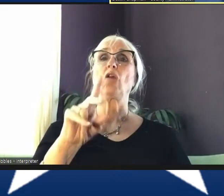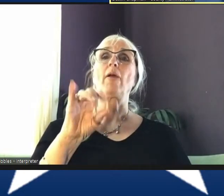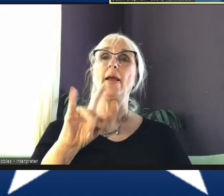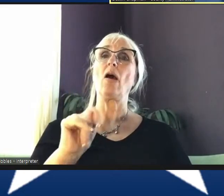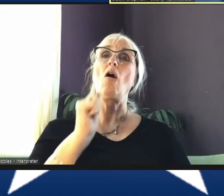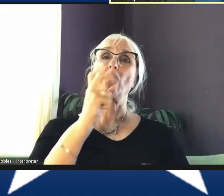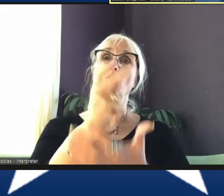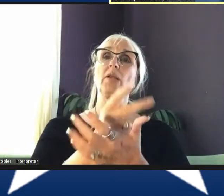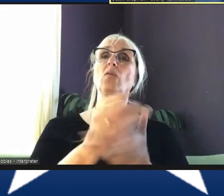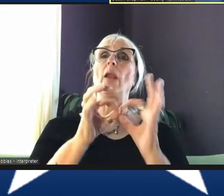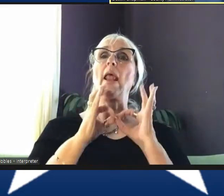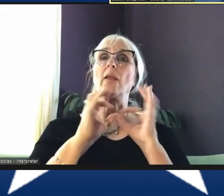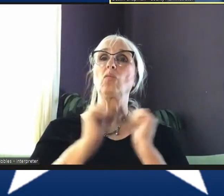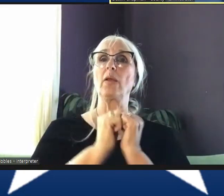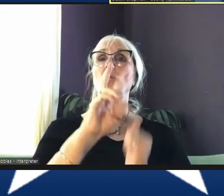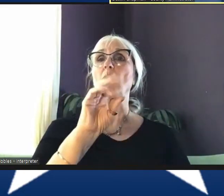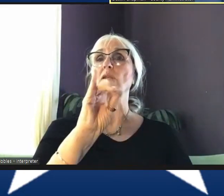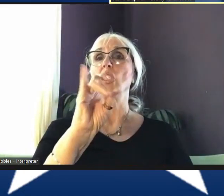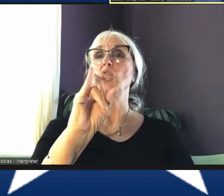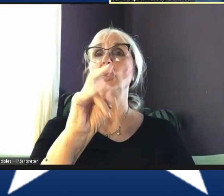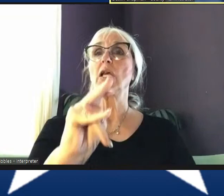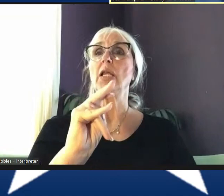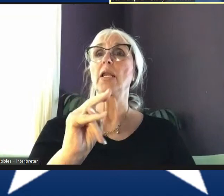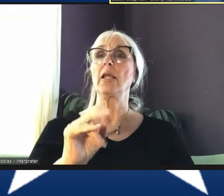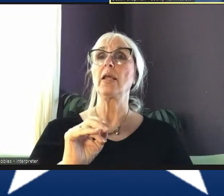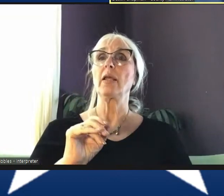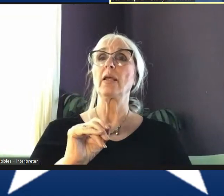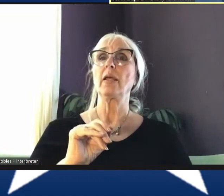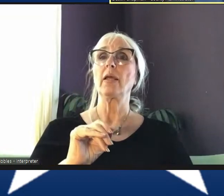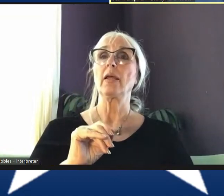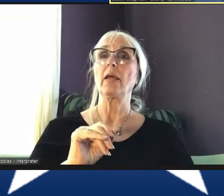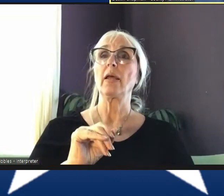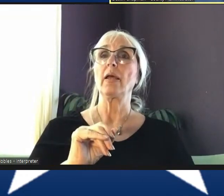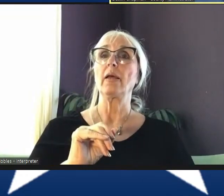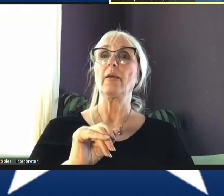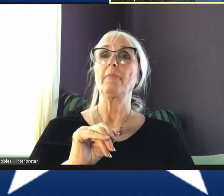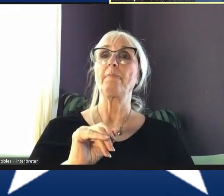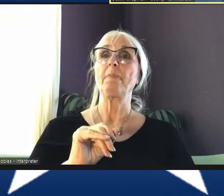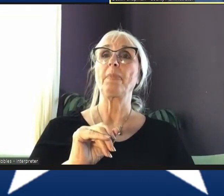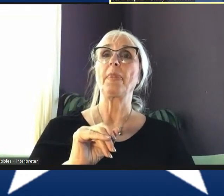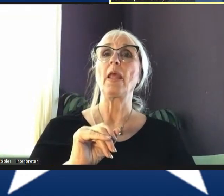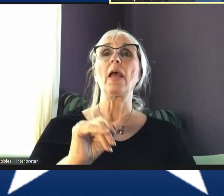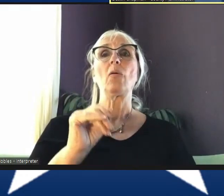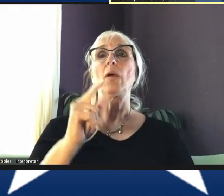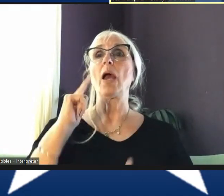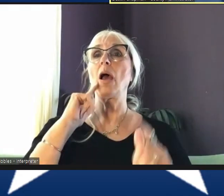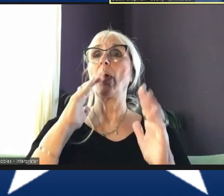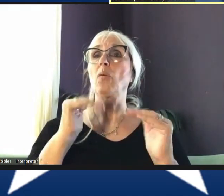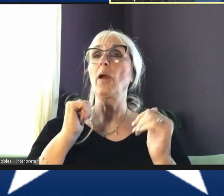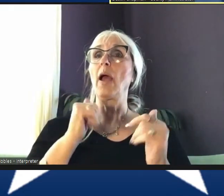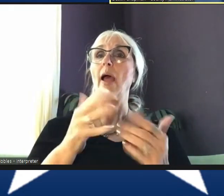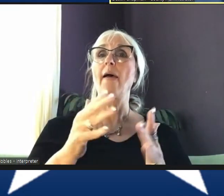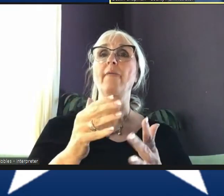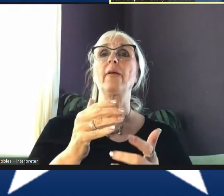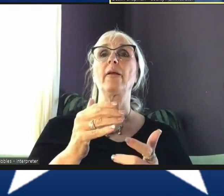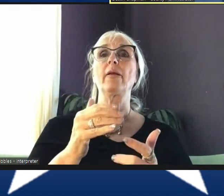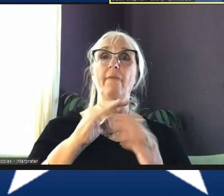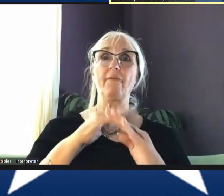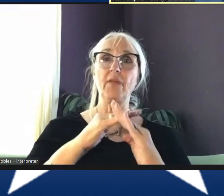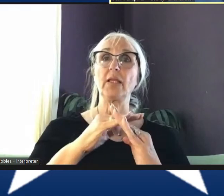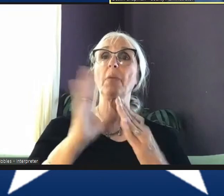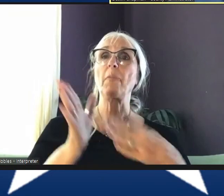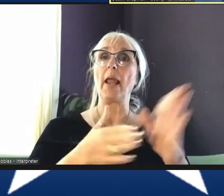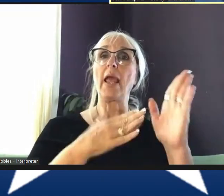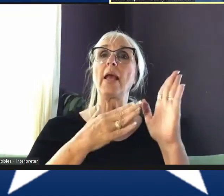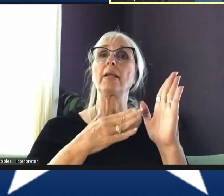and related resolution. This is the annual grant we apply for after our indigent defense plan is adopted and